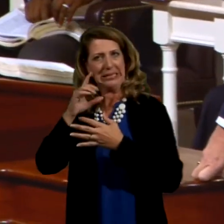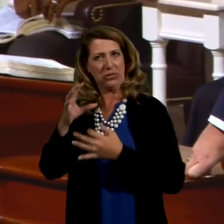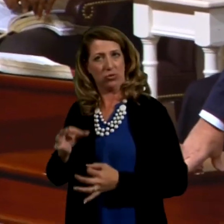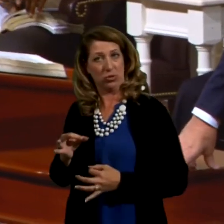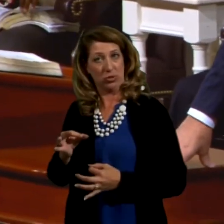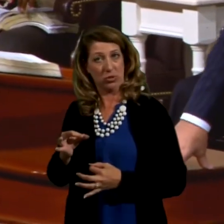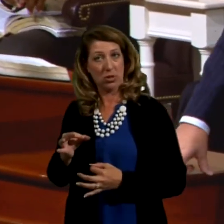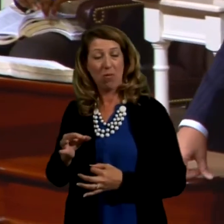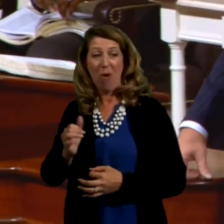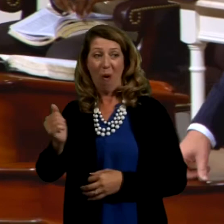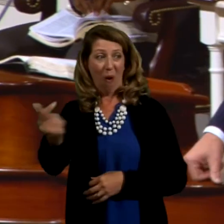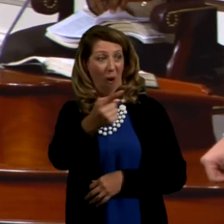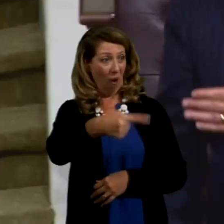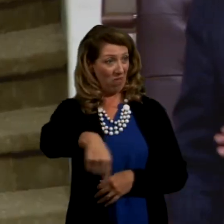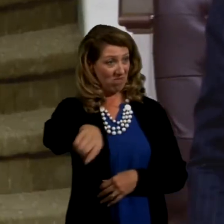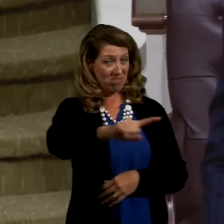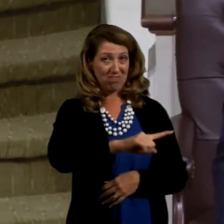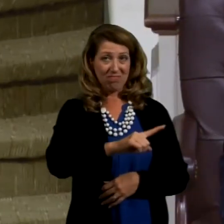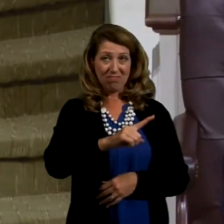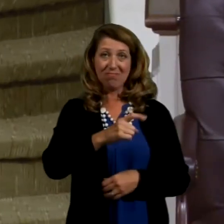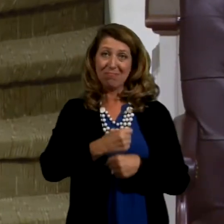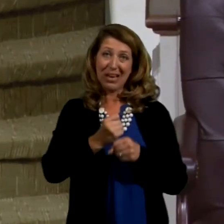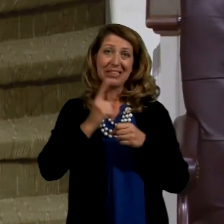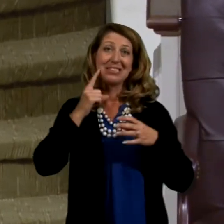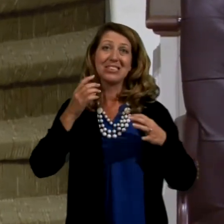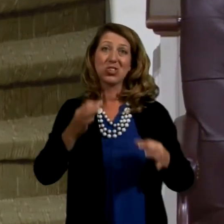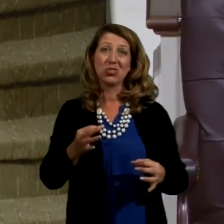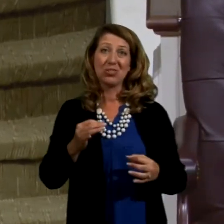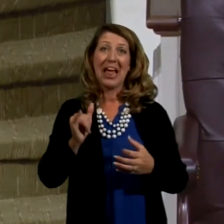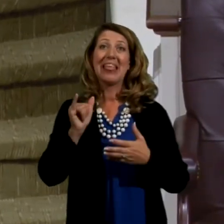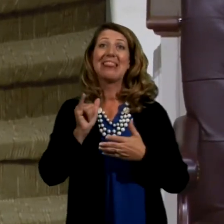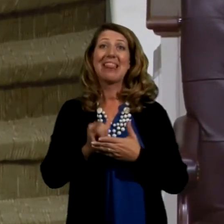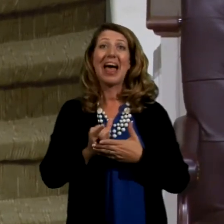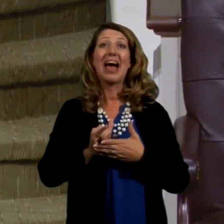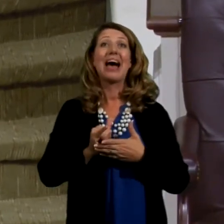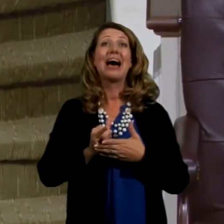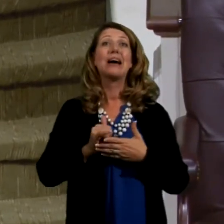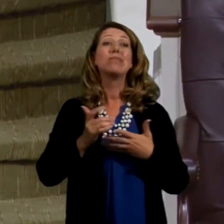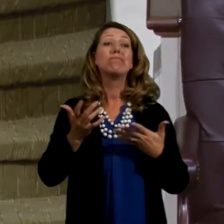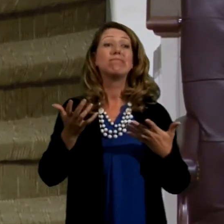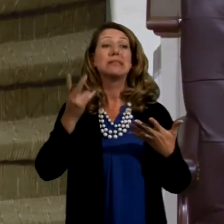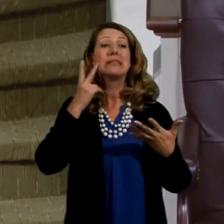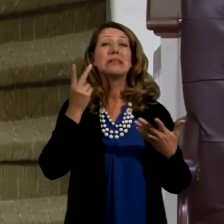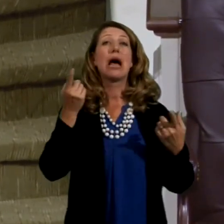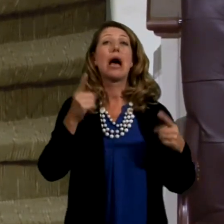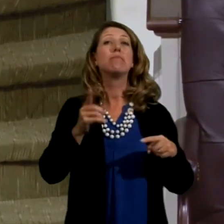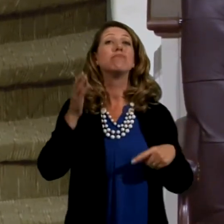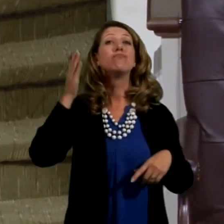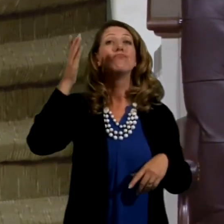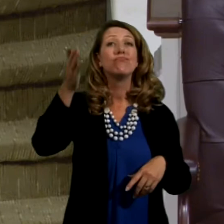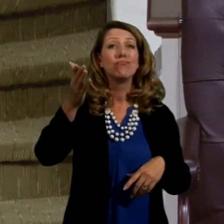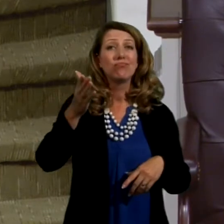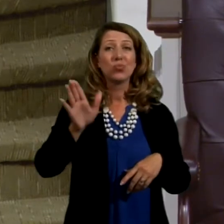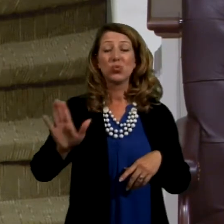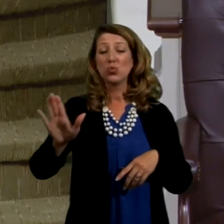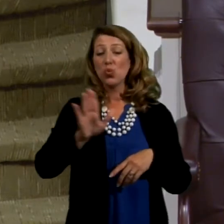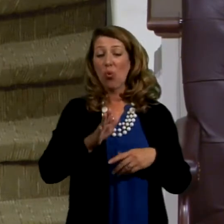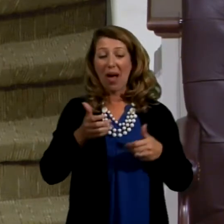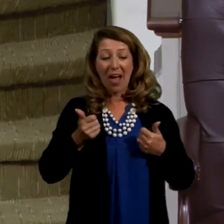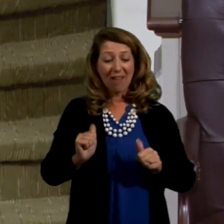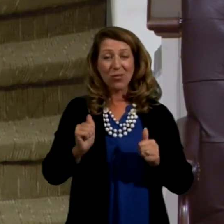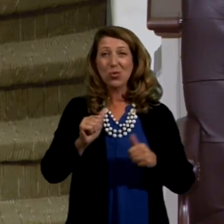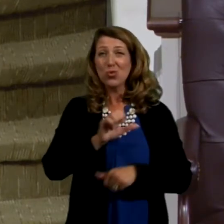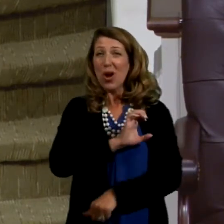decisions. Decisions determine destiny. What you decide to do with your time, your efforts, your energy, your future,